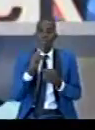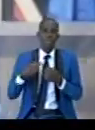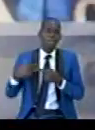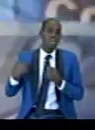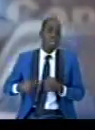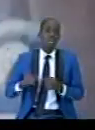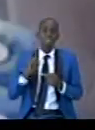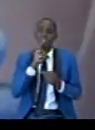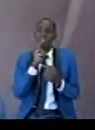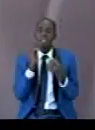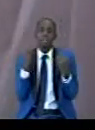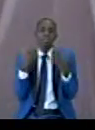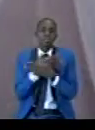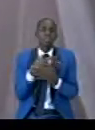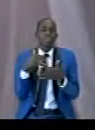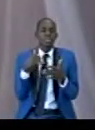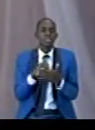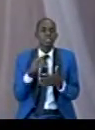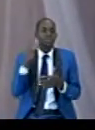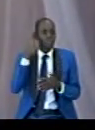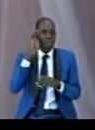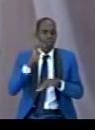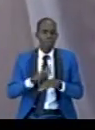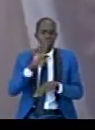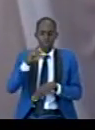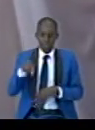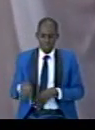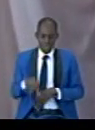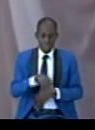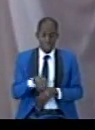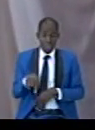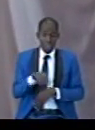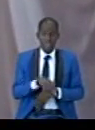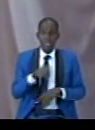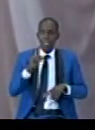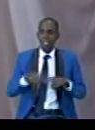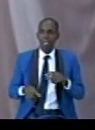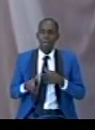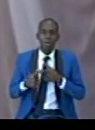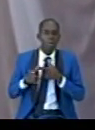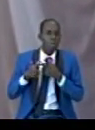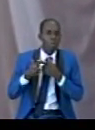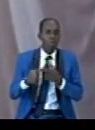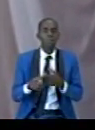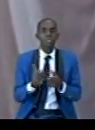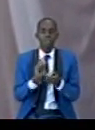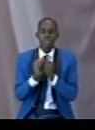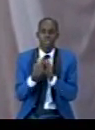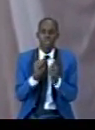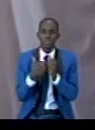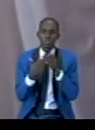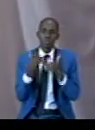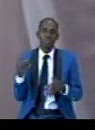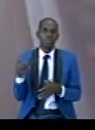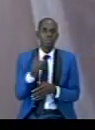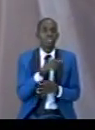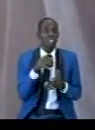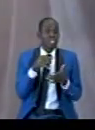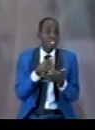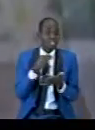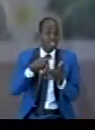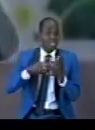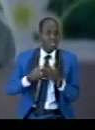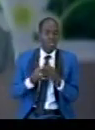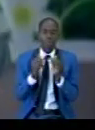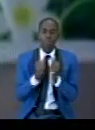it affects your feet, and the feet cannot run the race that is set before you. It starts from the